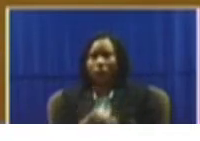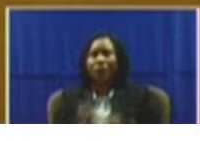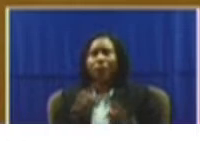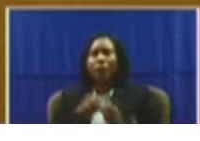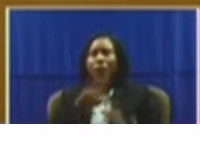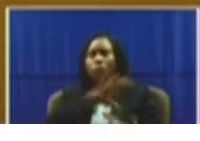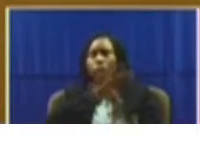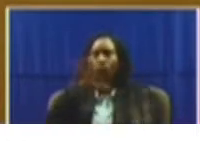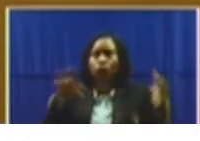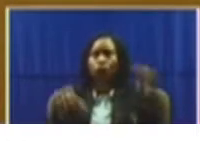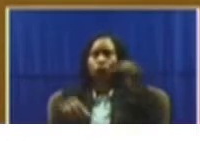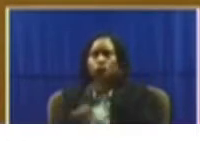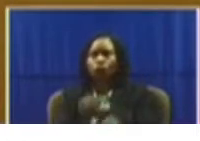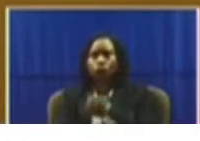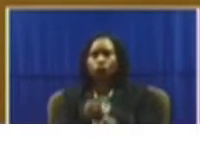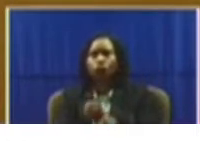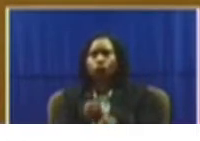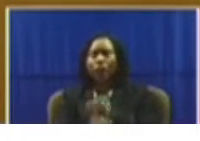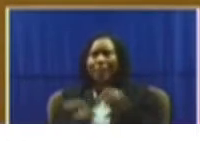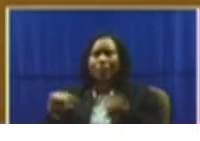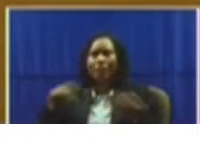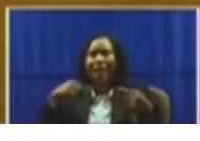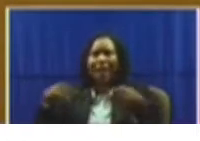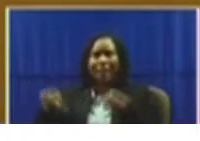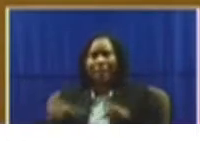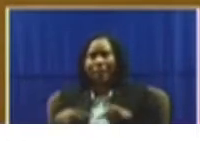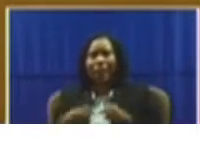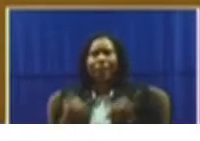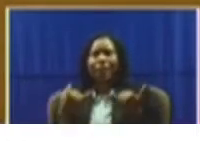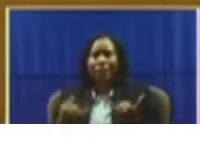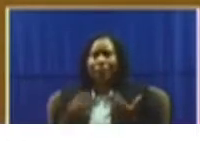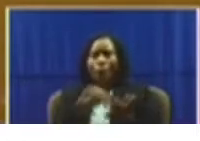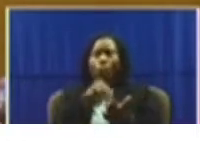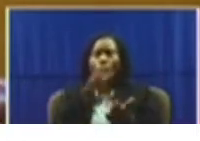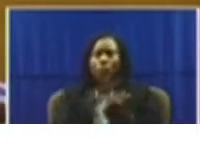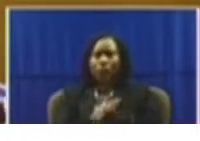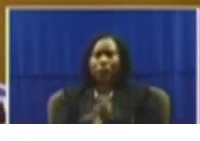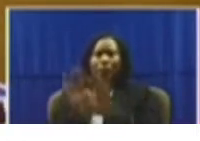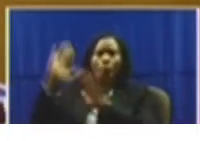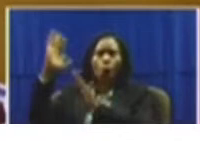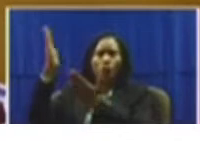debate. I now put the motion.